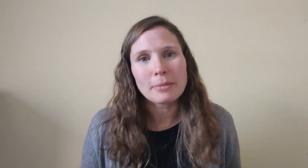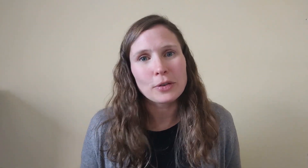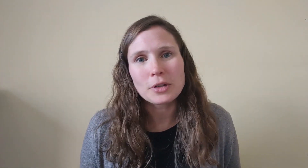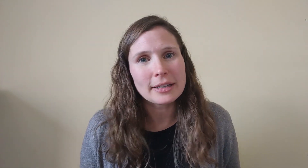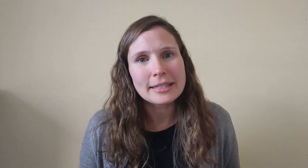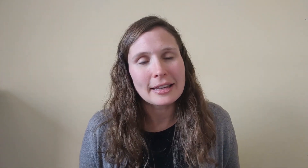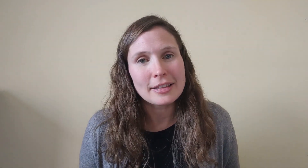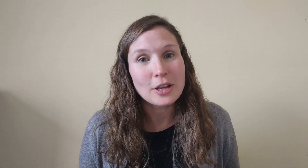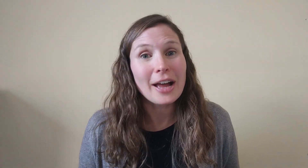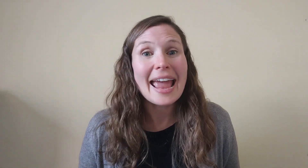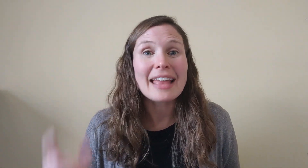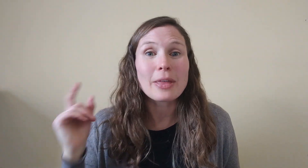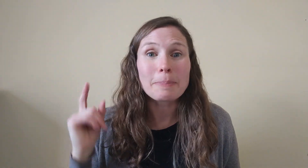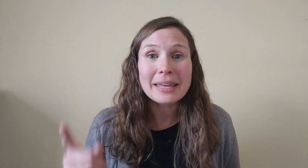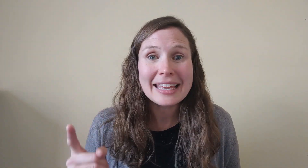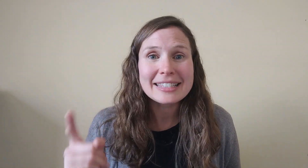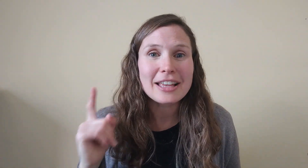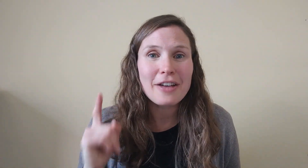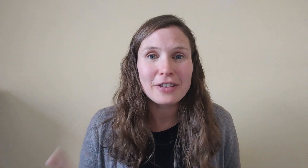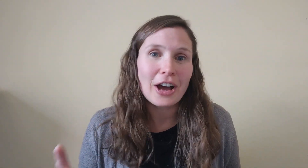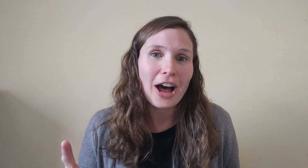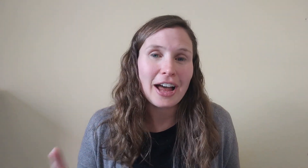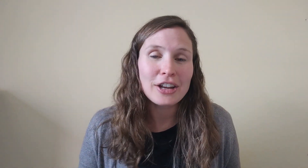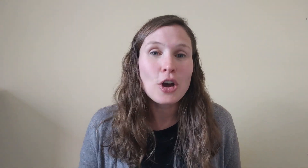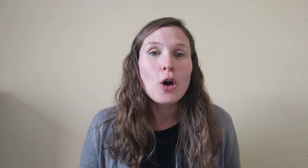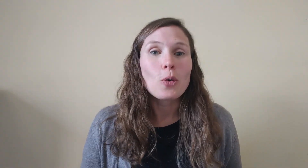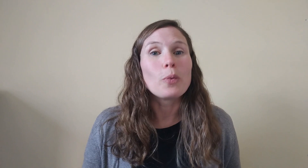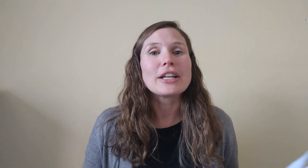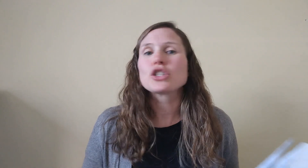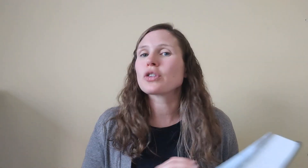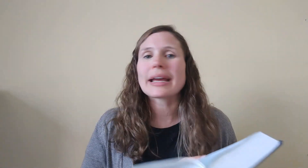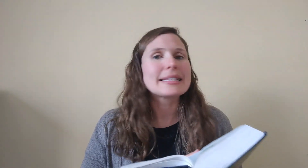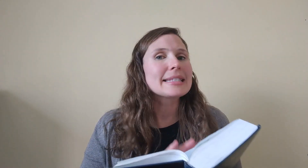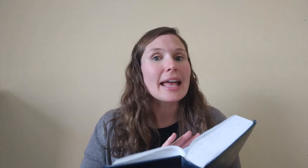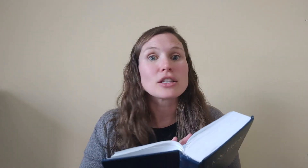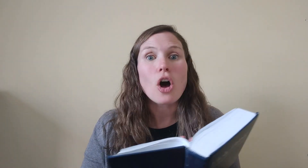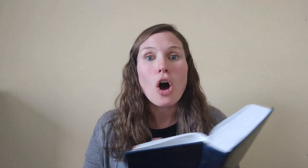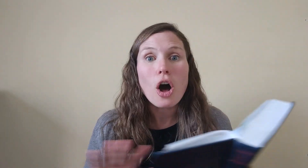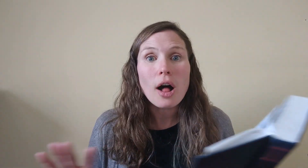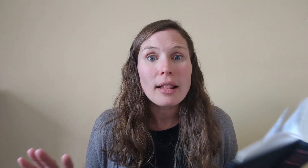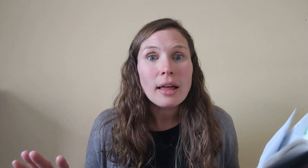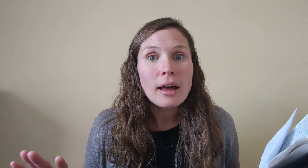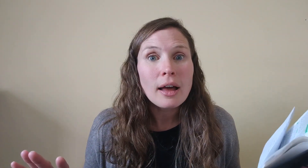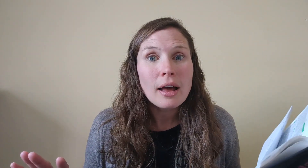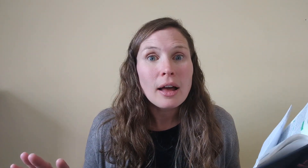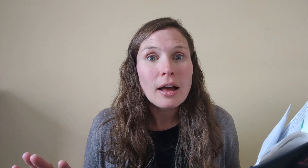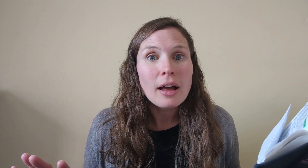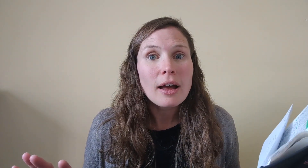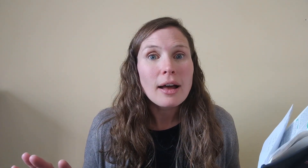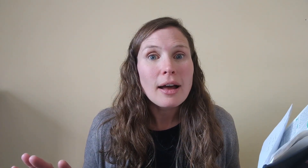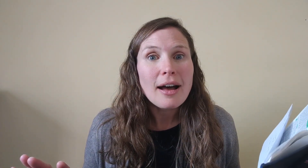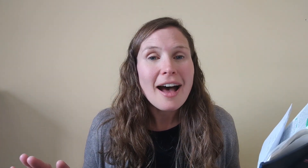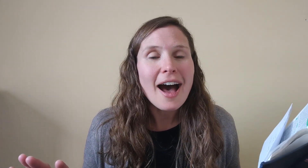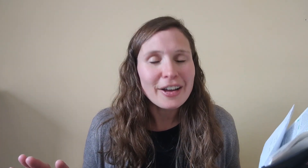I know some of you started singing the song, and the peace of God, which transcends all